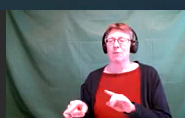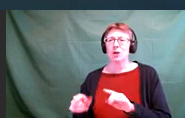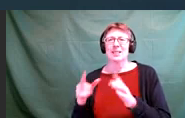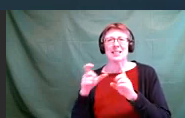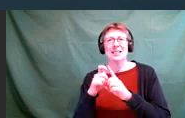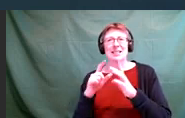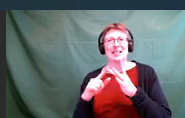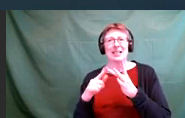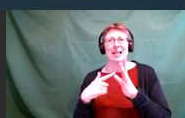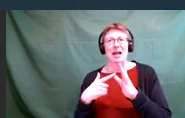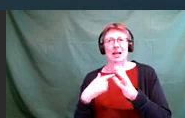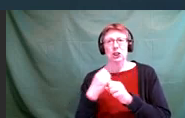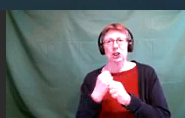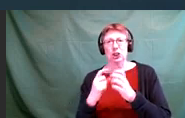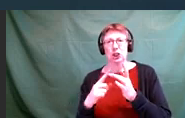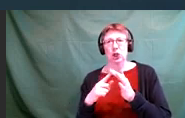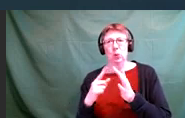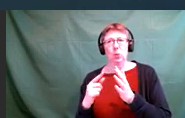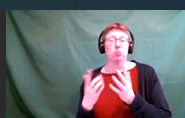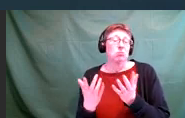Diageo.